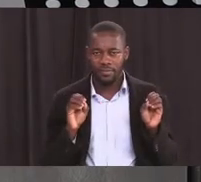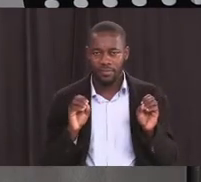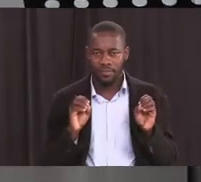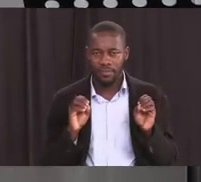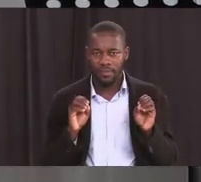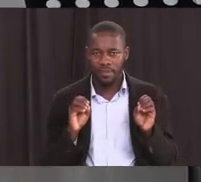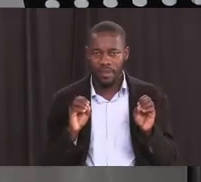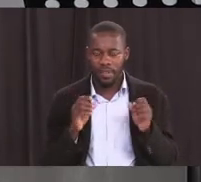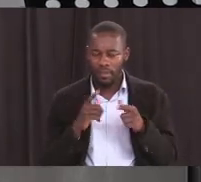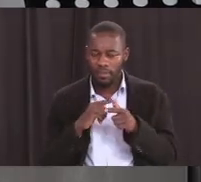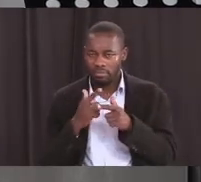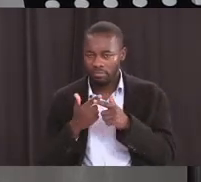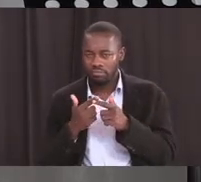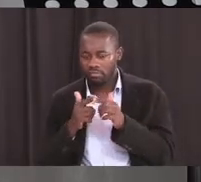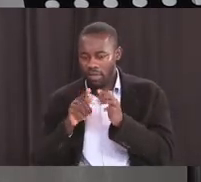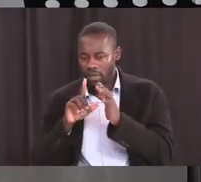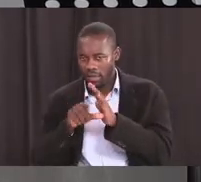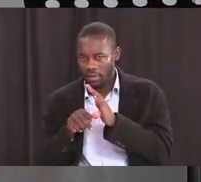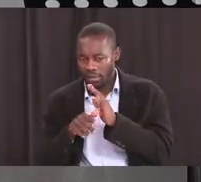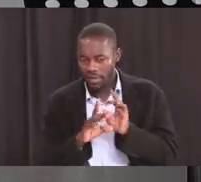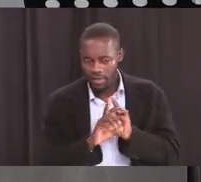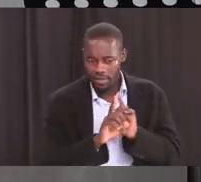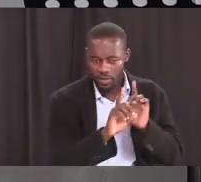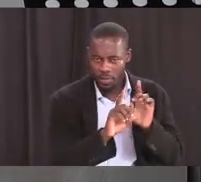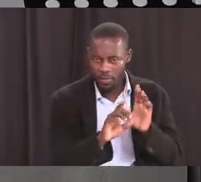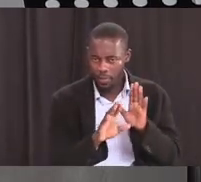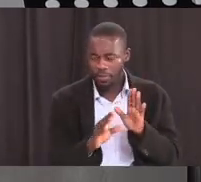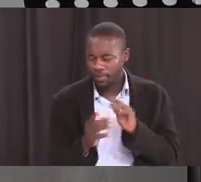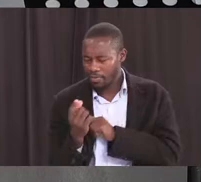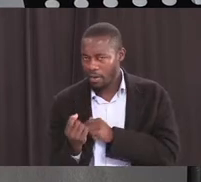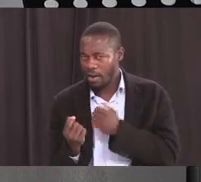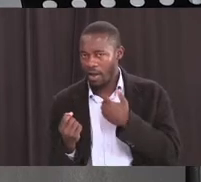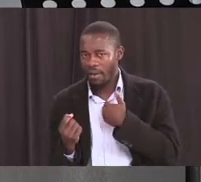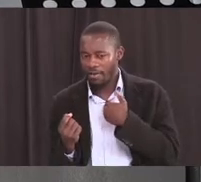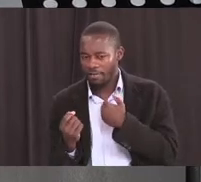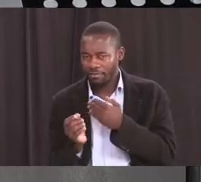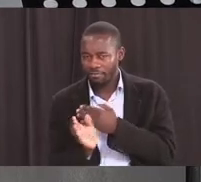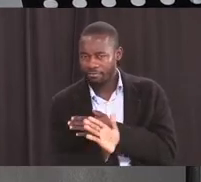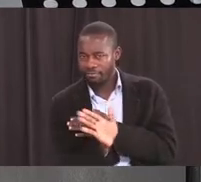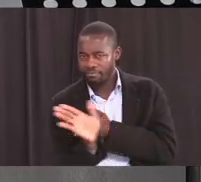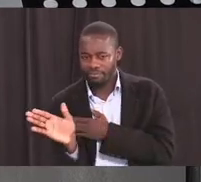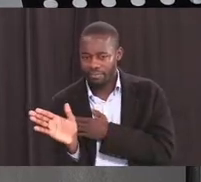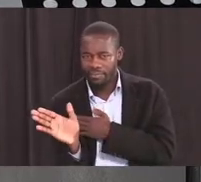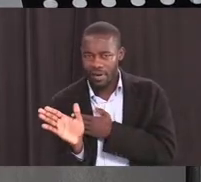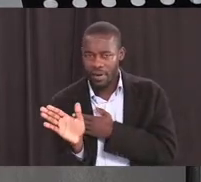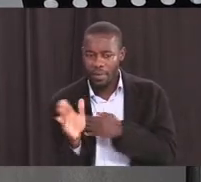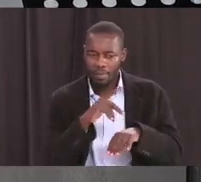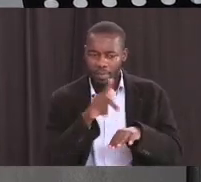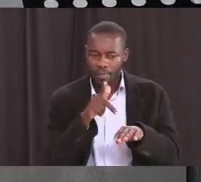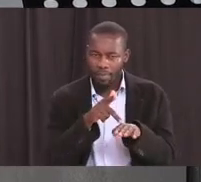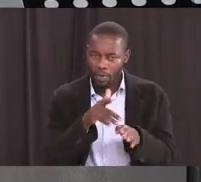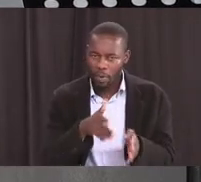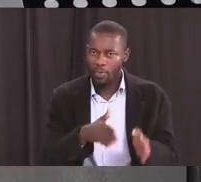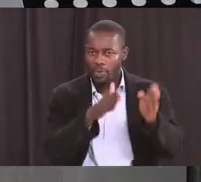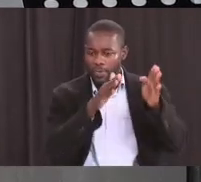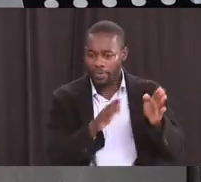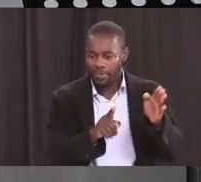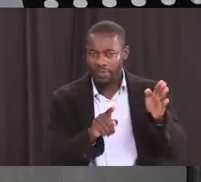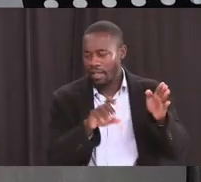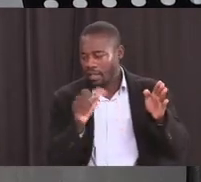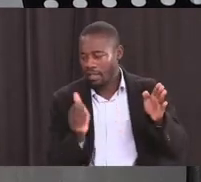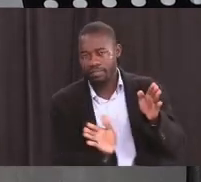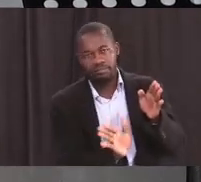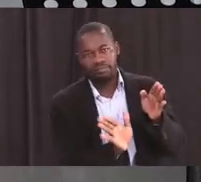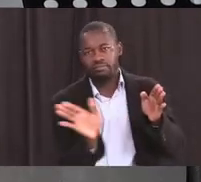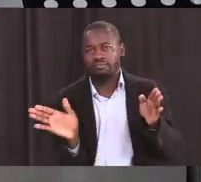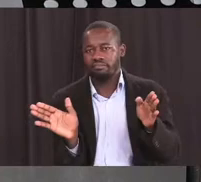way. As Paul sets out in ministry, he apparently needs someone to fill that role. So